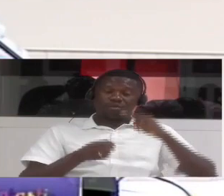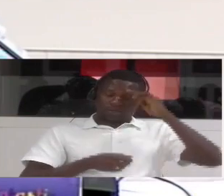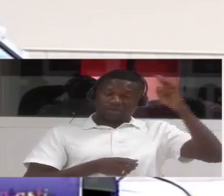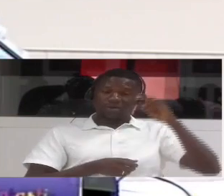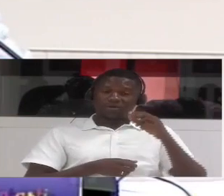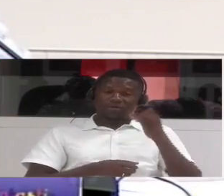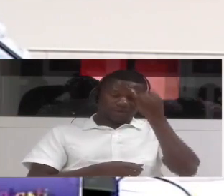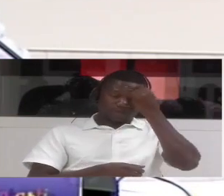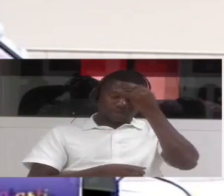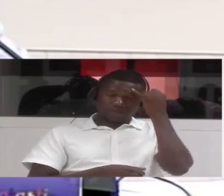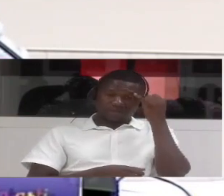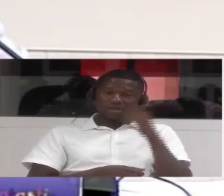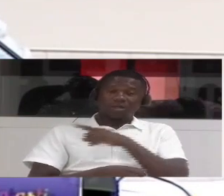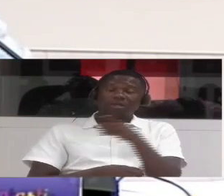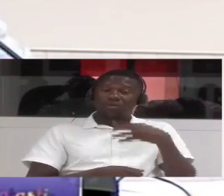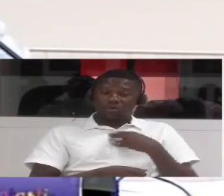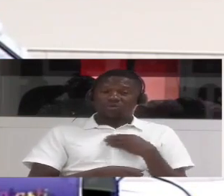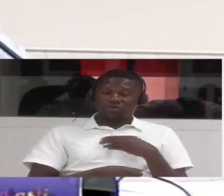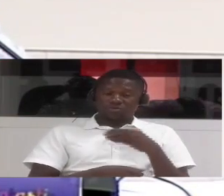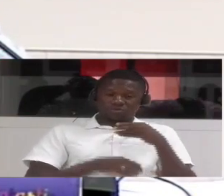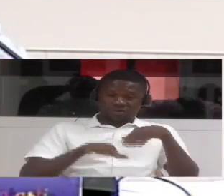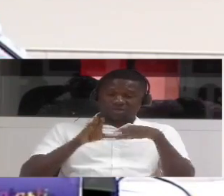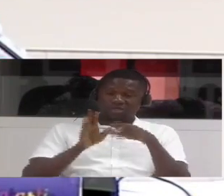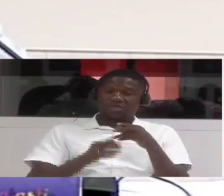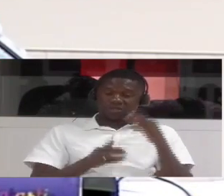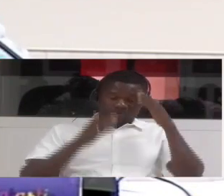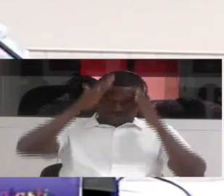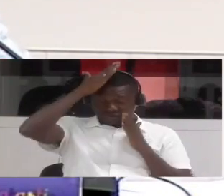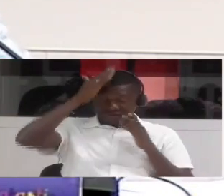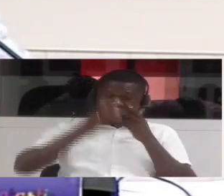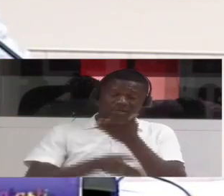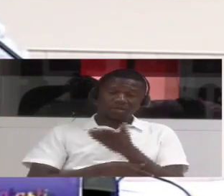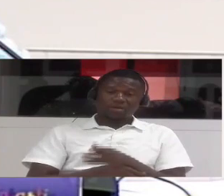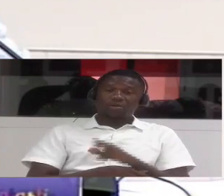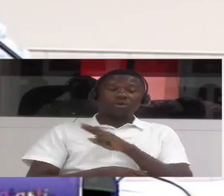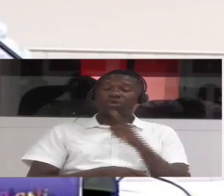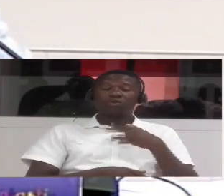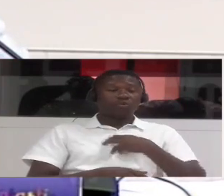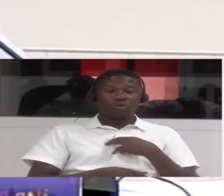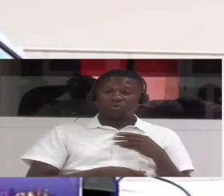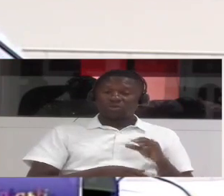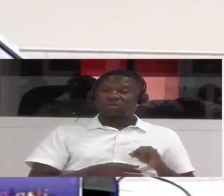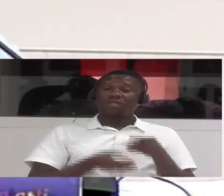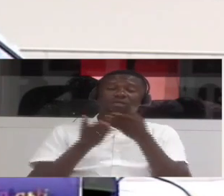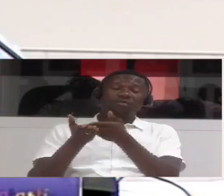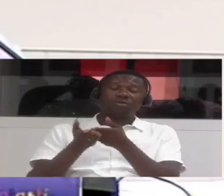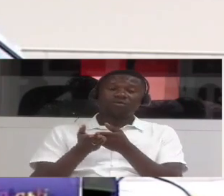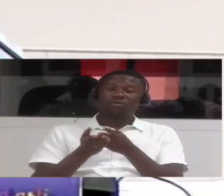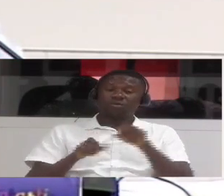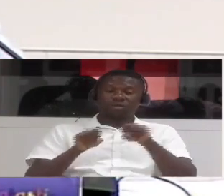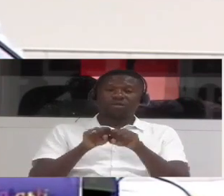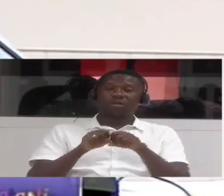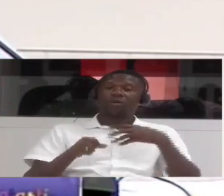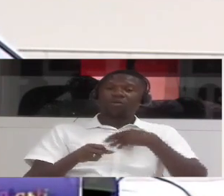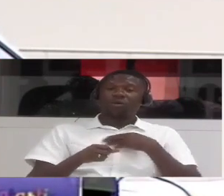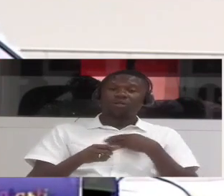to release these soldiers, of course, for political reasons. But they don't want to give it to Senegal, so they wanted an intermediary.